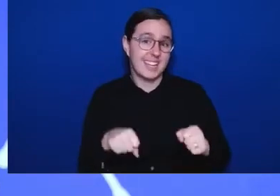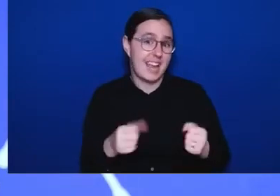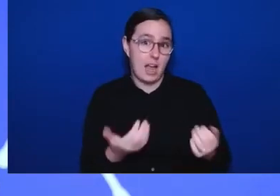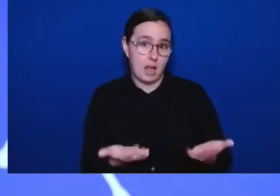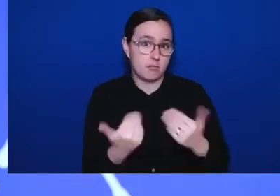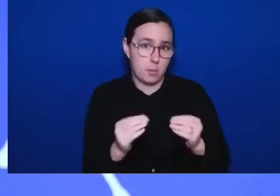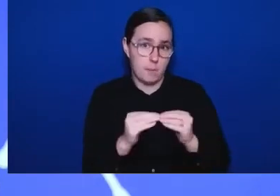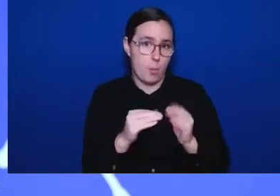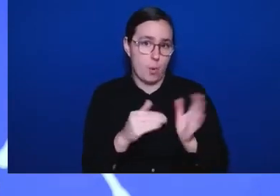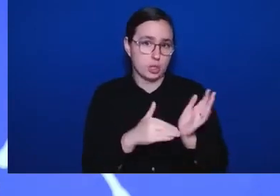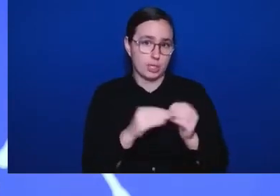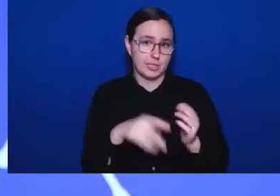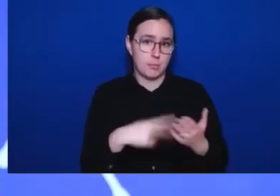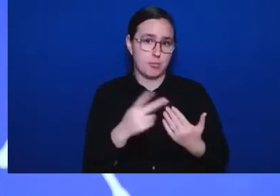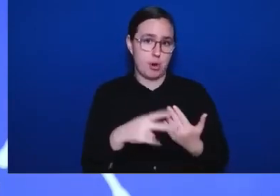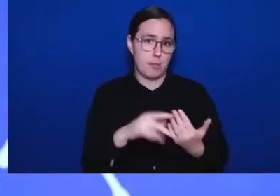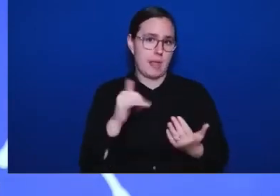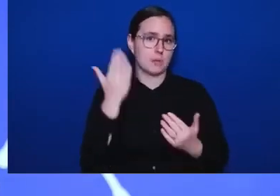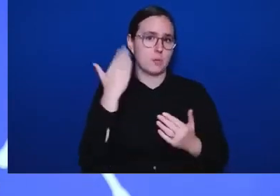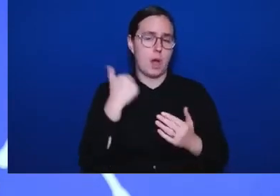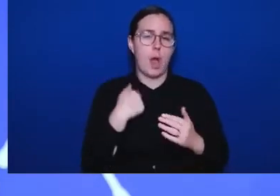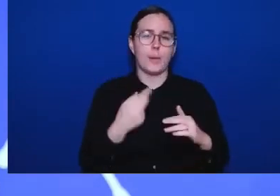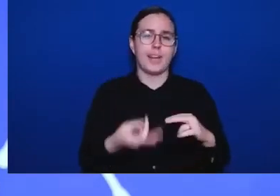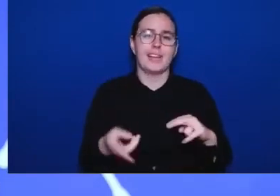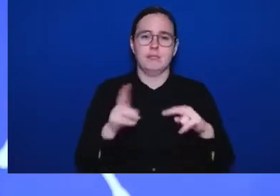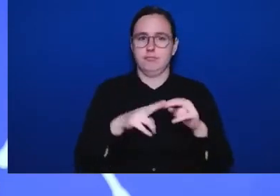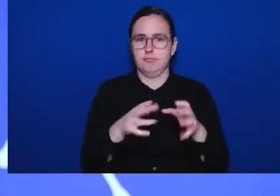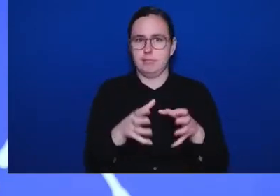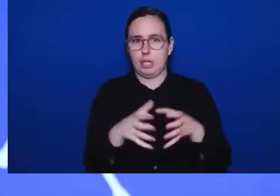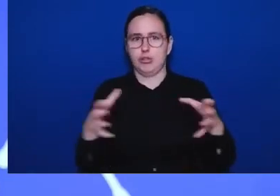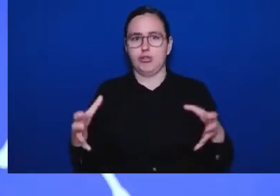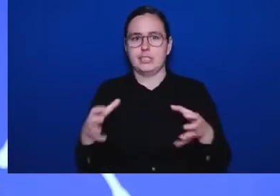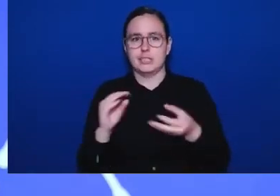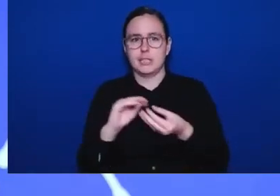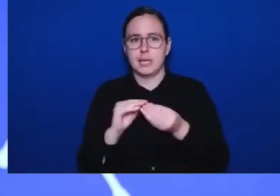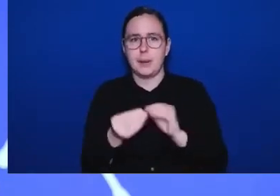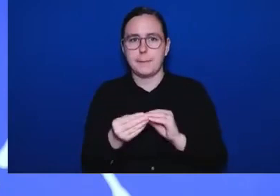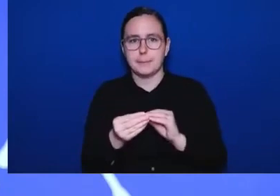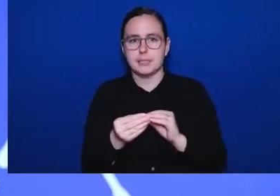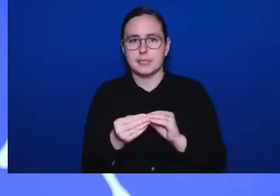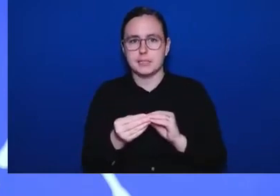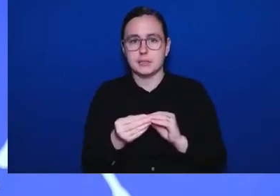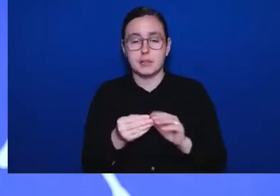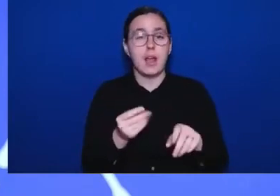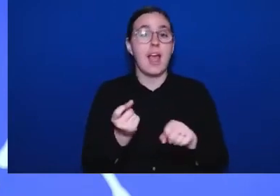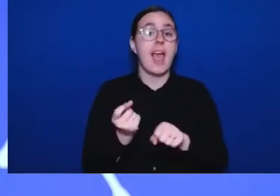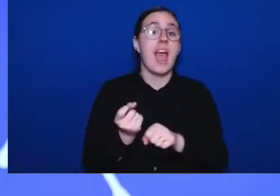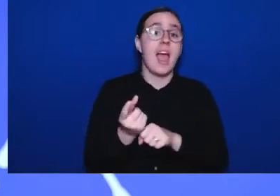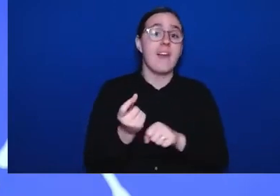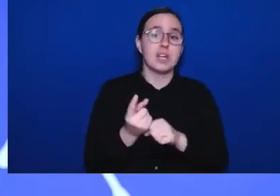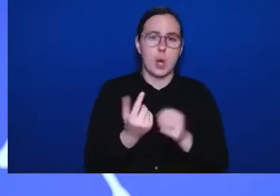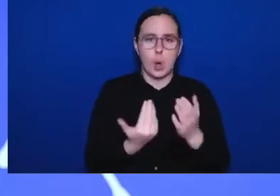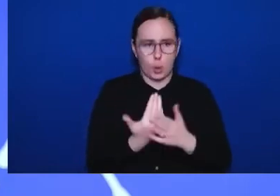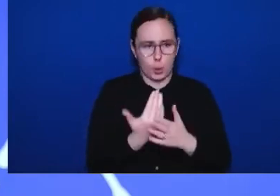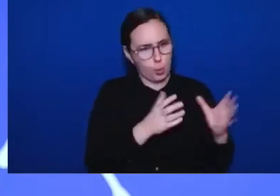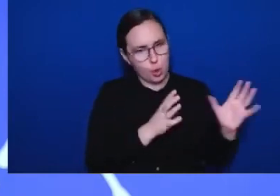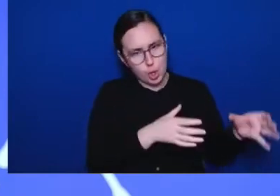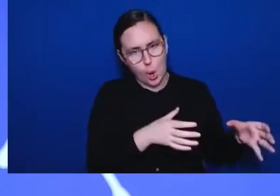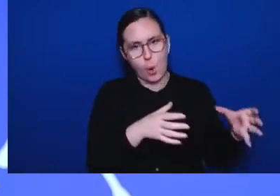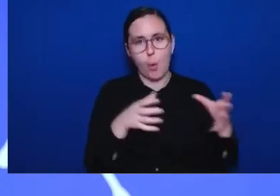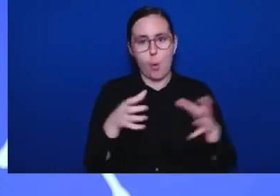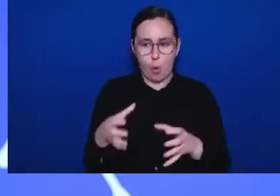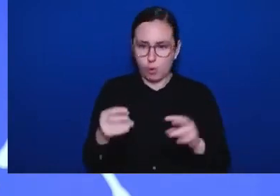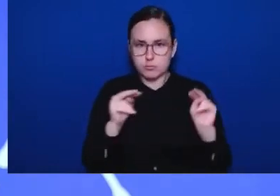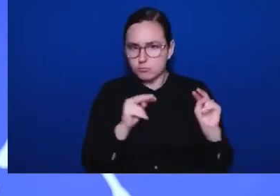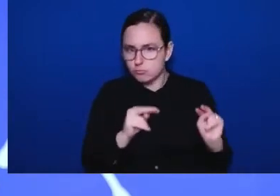number of spaces. And each year there's a new group that comes into the program and is practicing, and it builds year